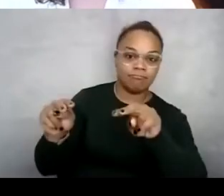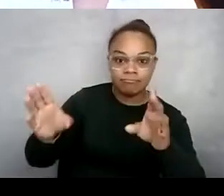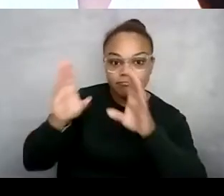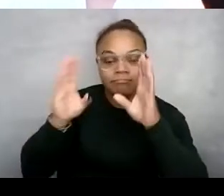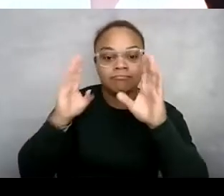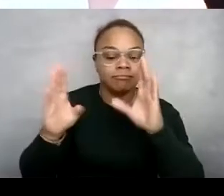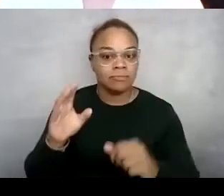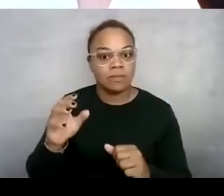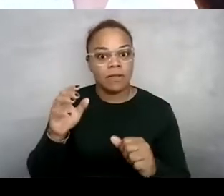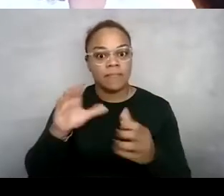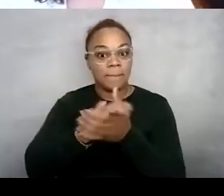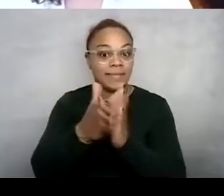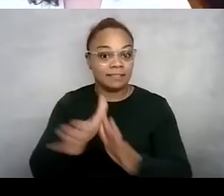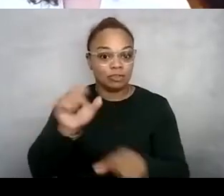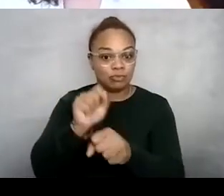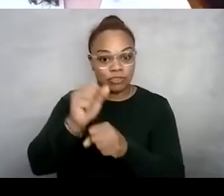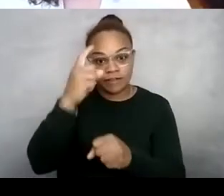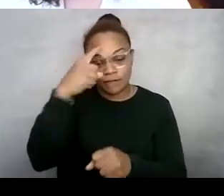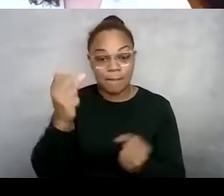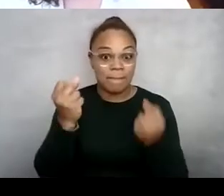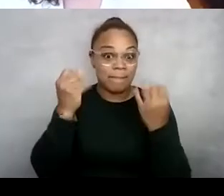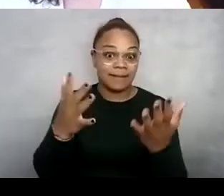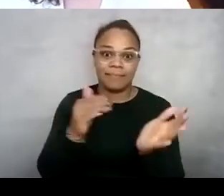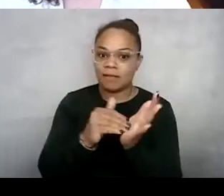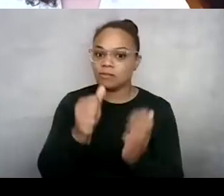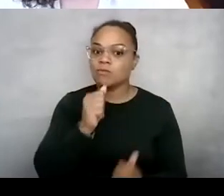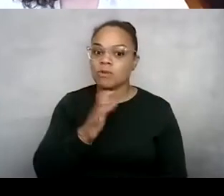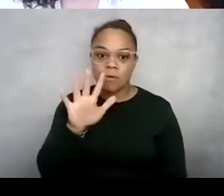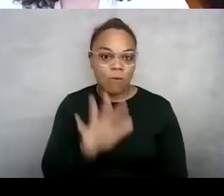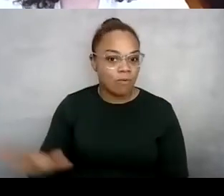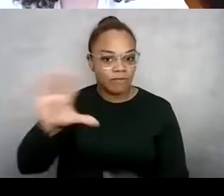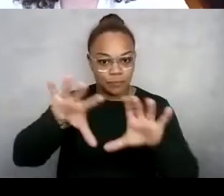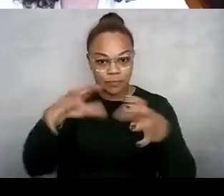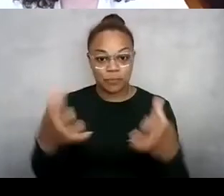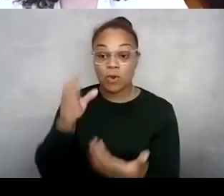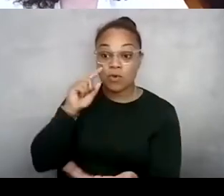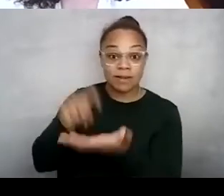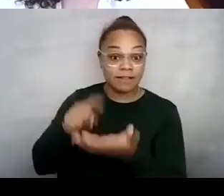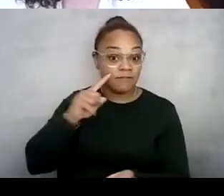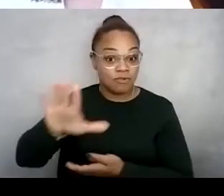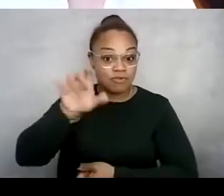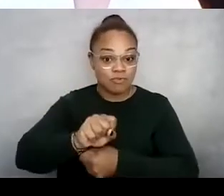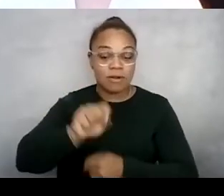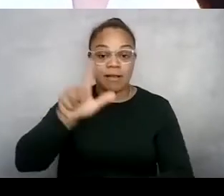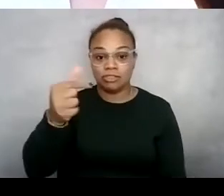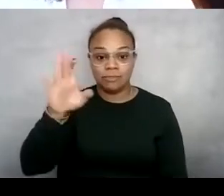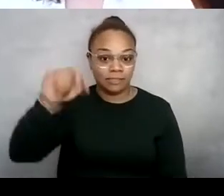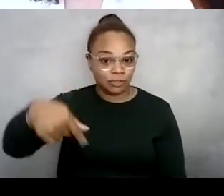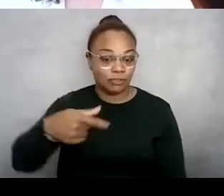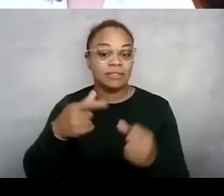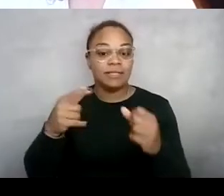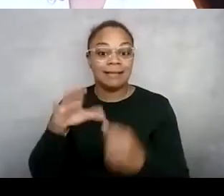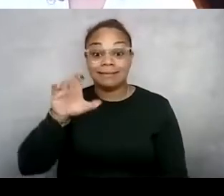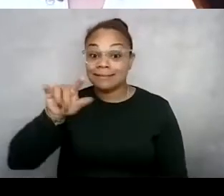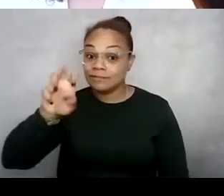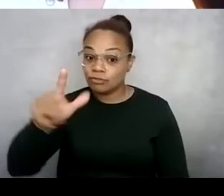world. She's been recognized for her work on LGBT civil rights in the US, and I'm delighted